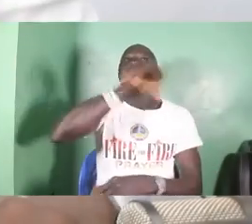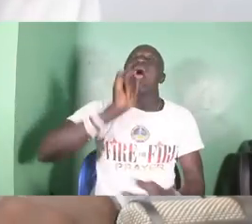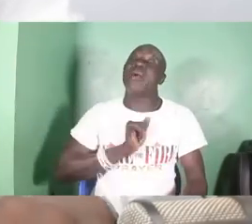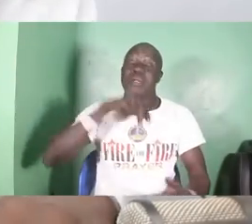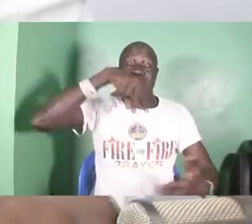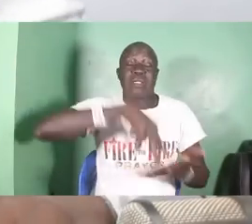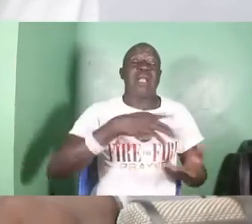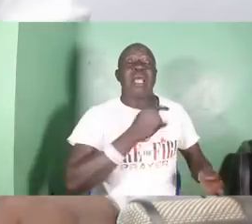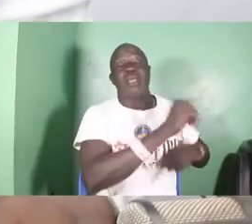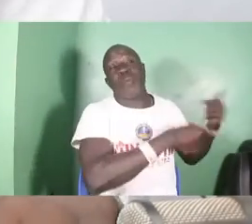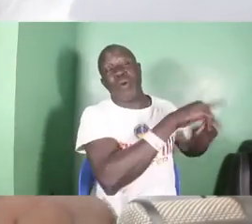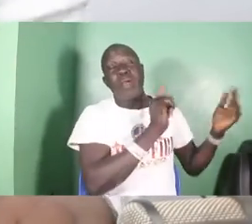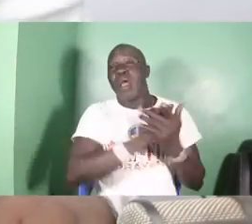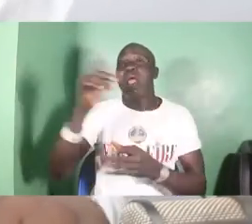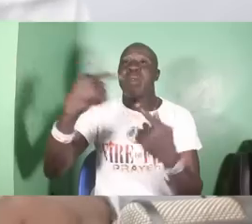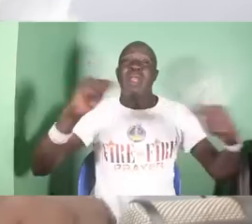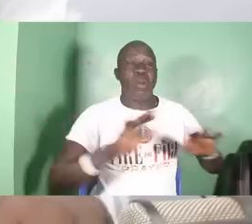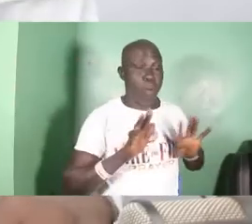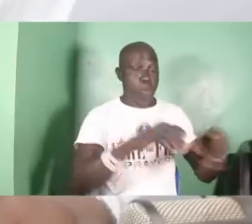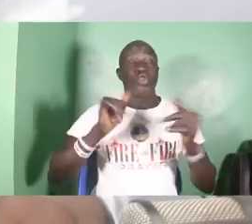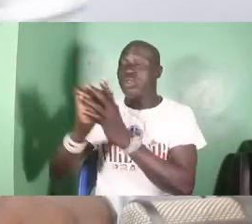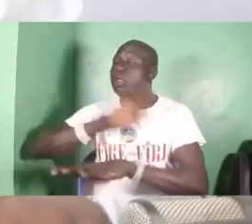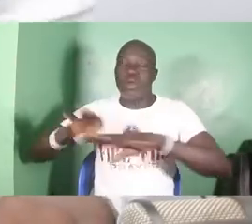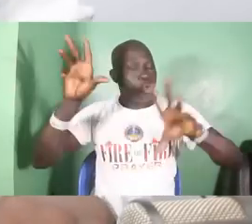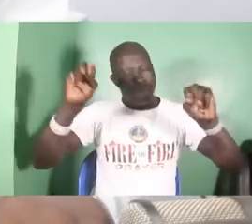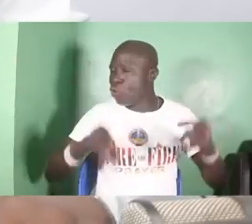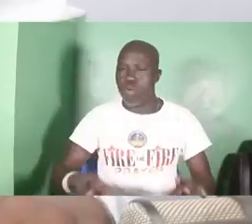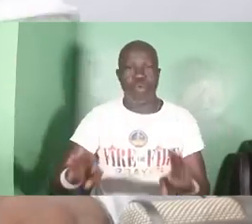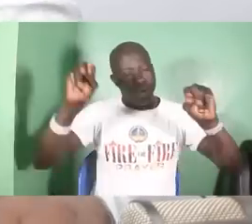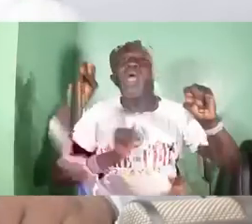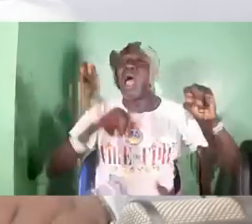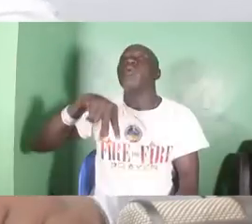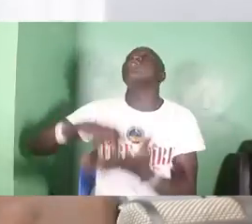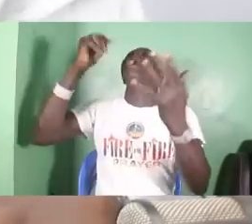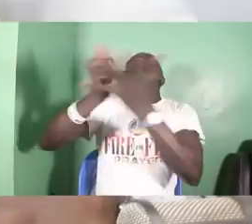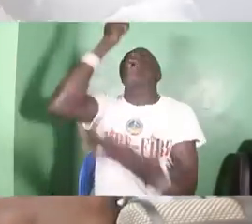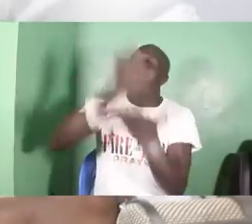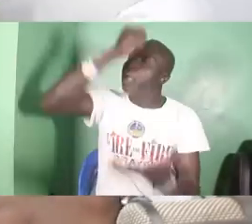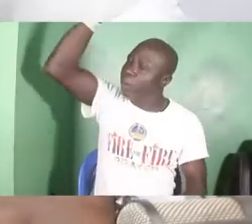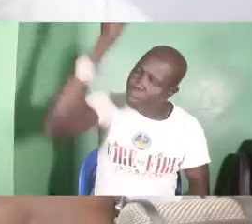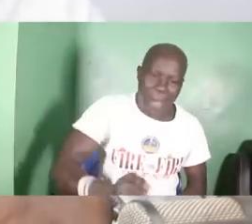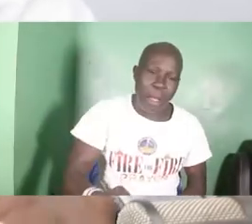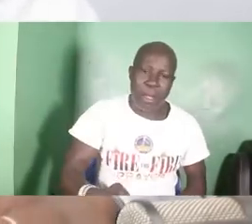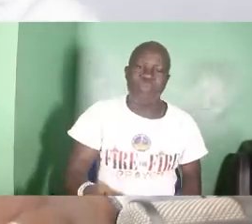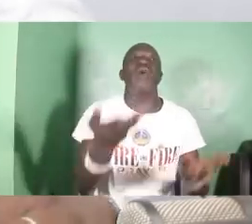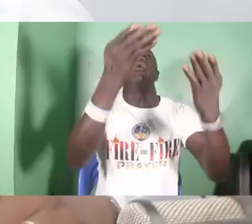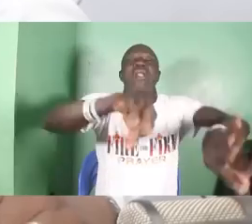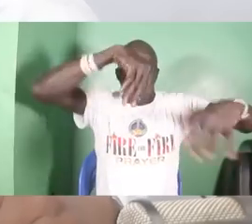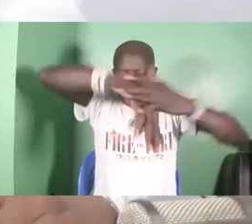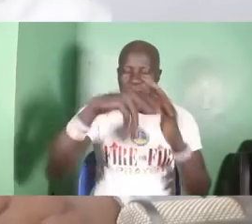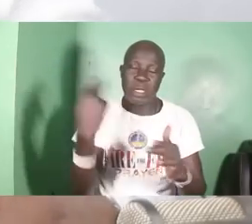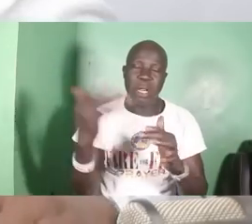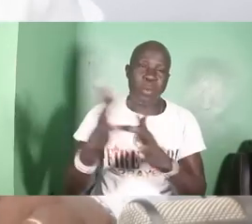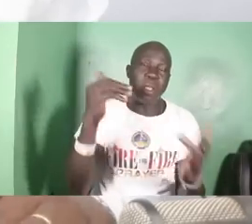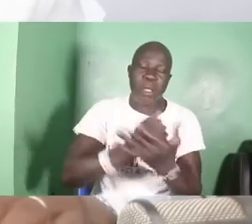I am different. I stand as prophet. That enemy pursuing you, that said there is no way. Amen. They will die. In the name